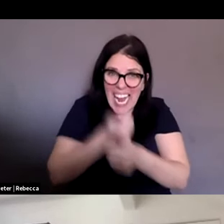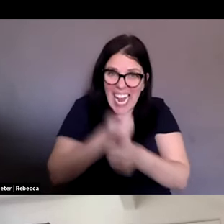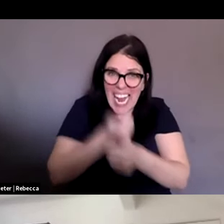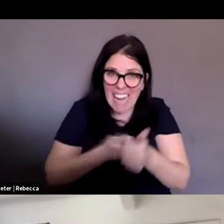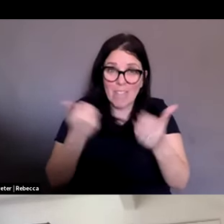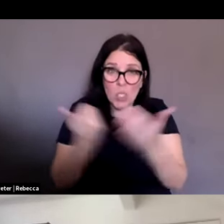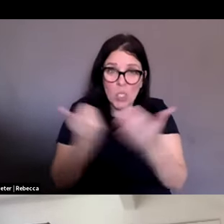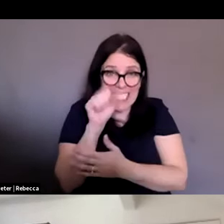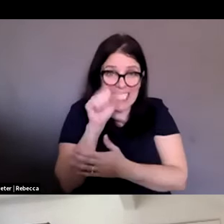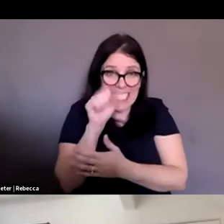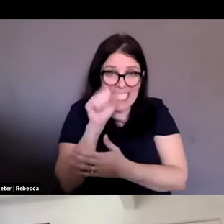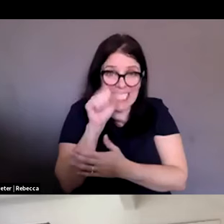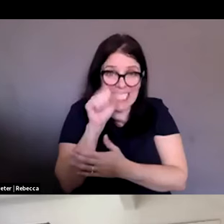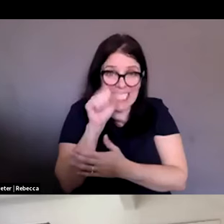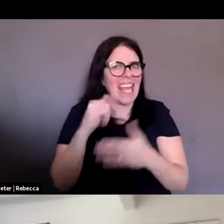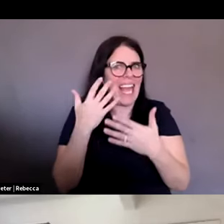Right, good question.